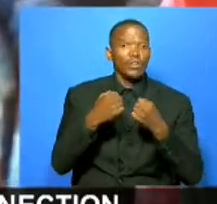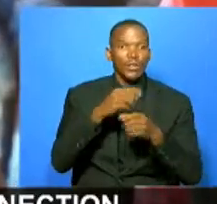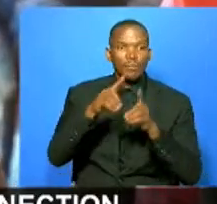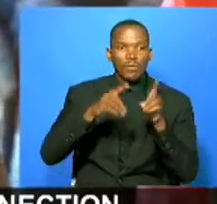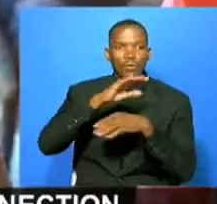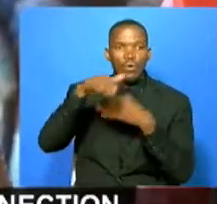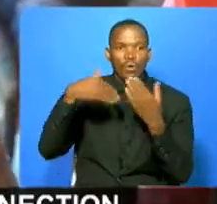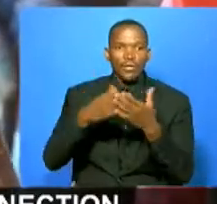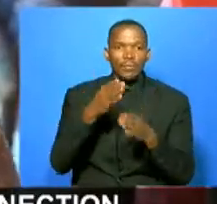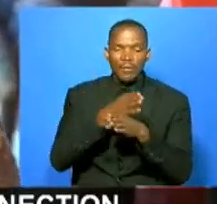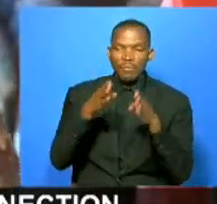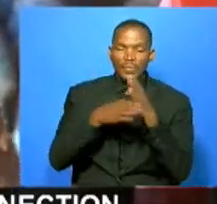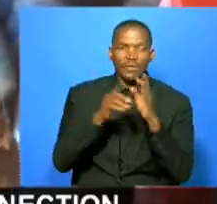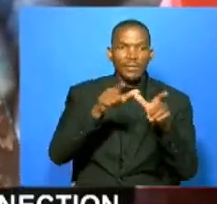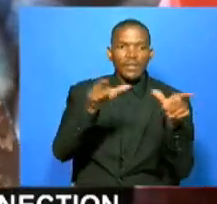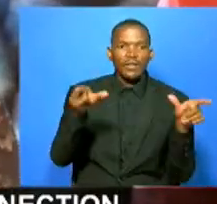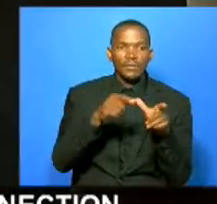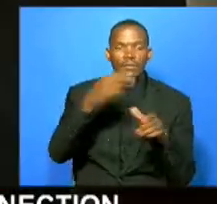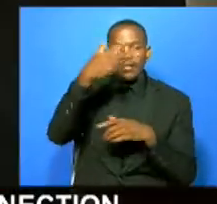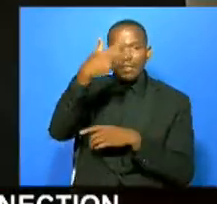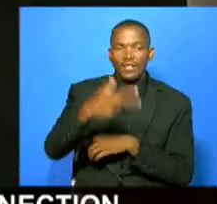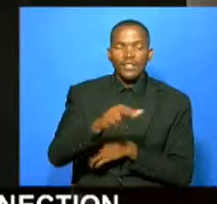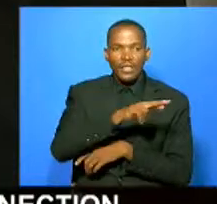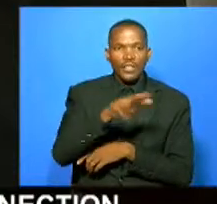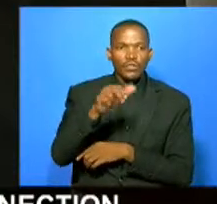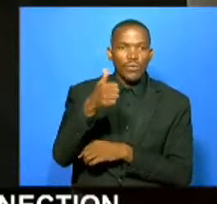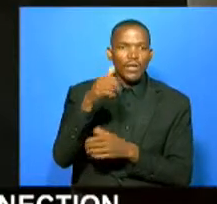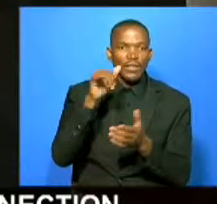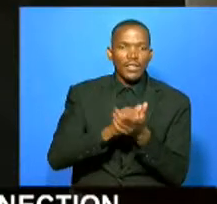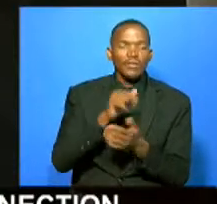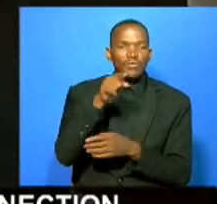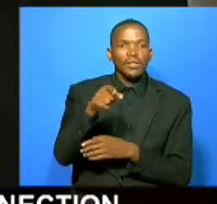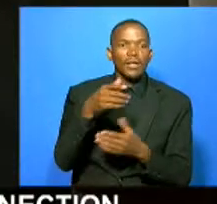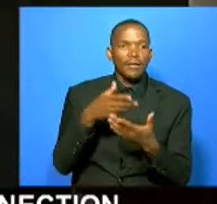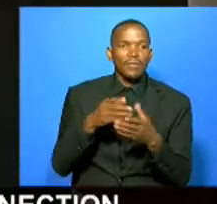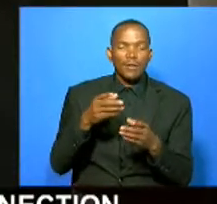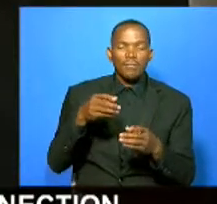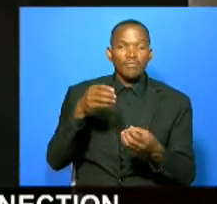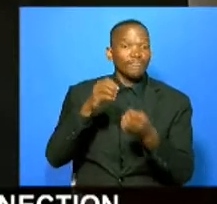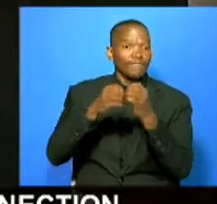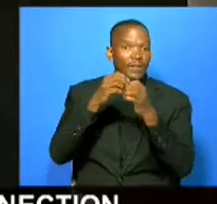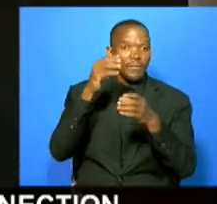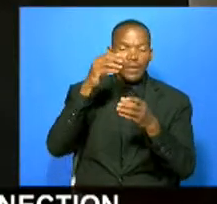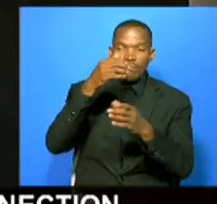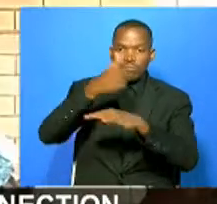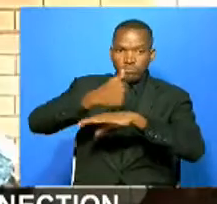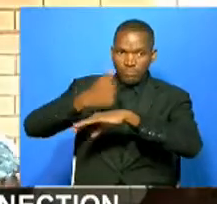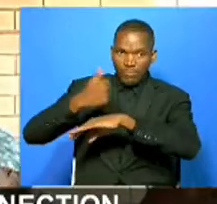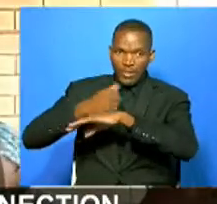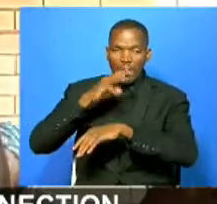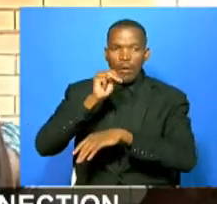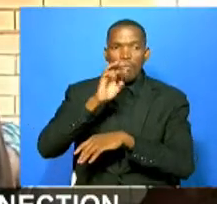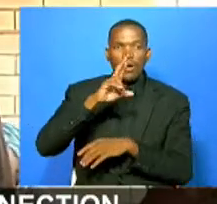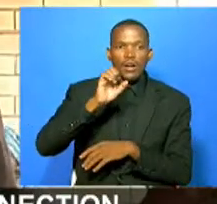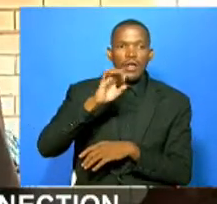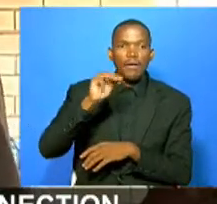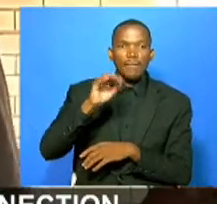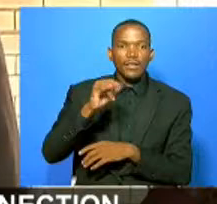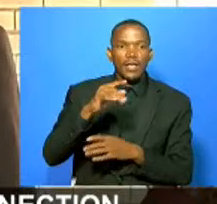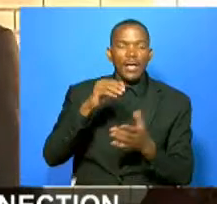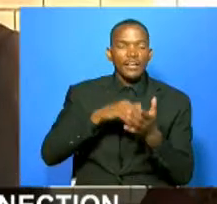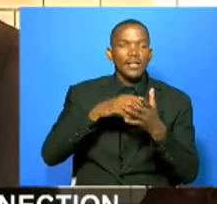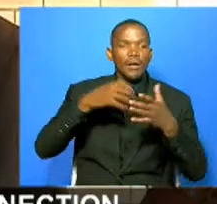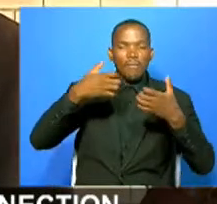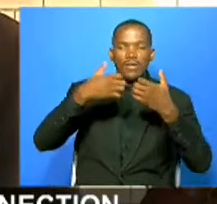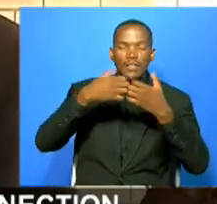banni go aga ditsha tse 331 tse di sa tswang go bewa mo motseng wa moremi gore le motlakase